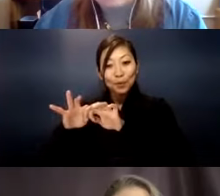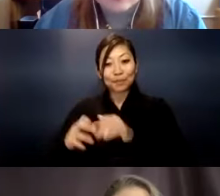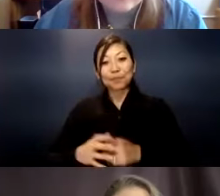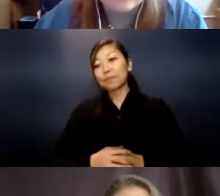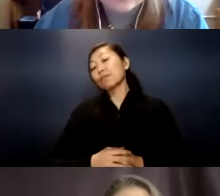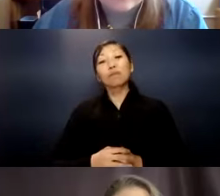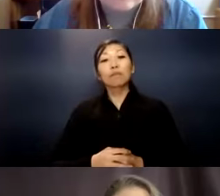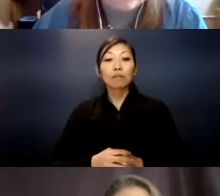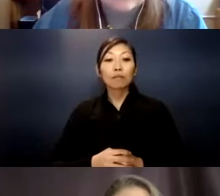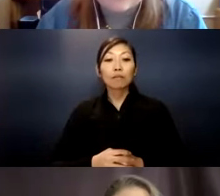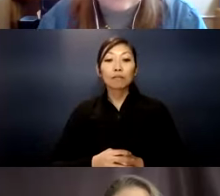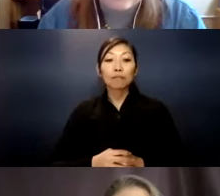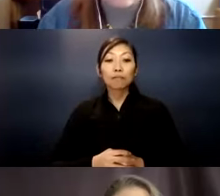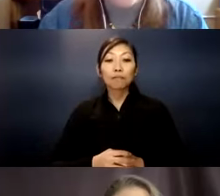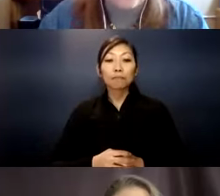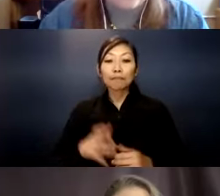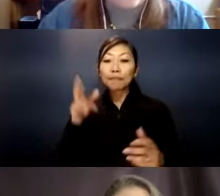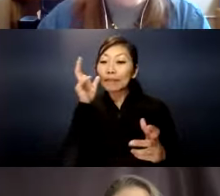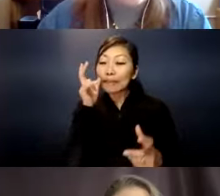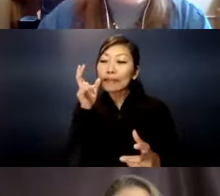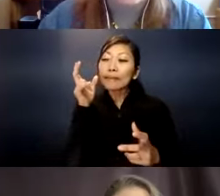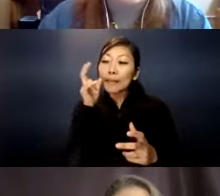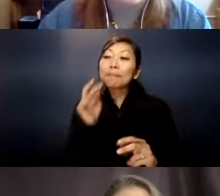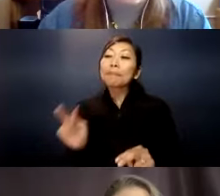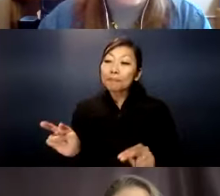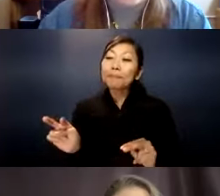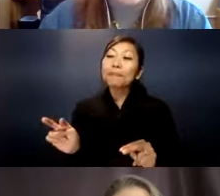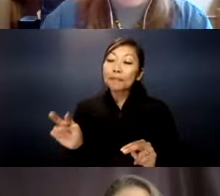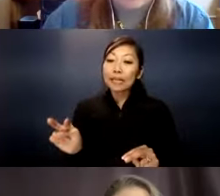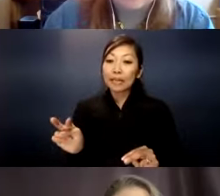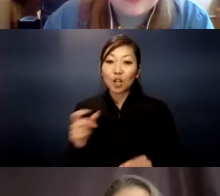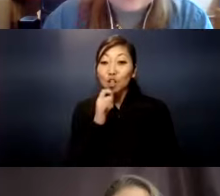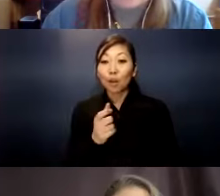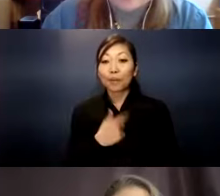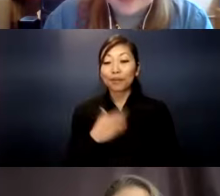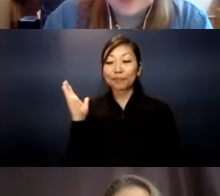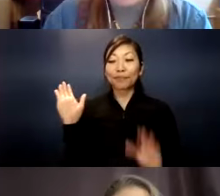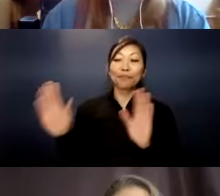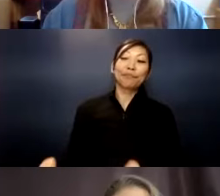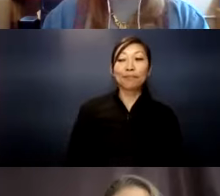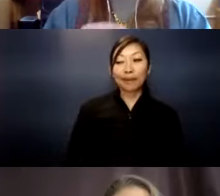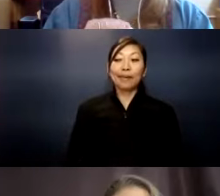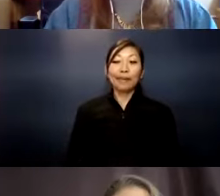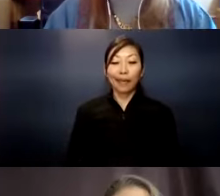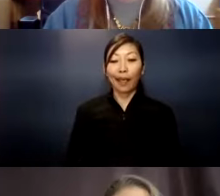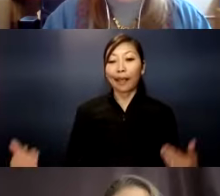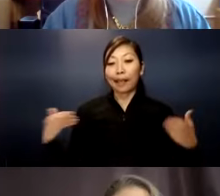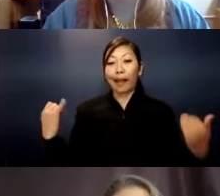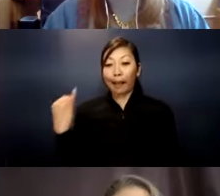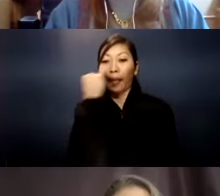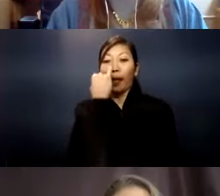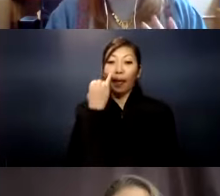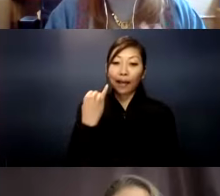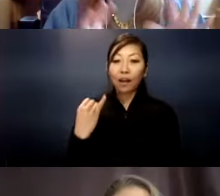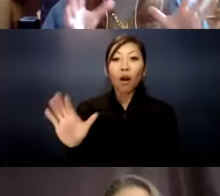Take them seriously, please. Like they're not just unbaked adults.